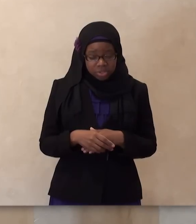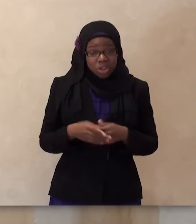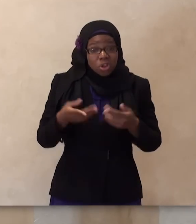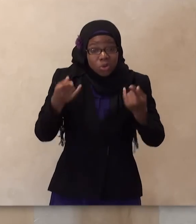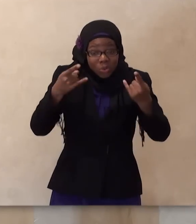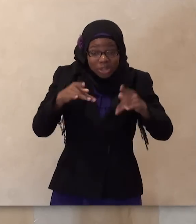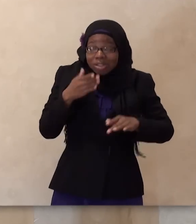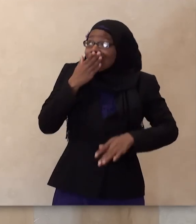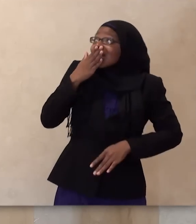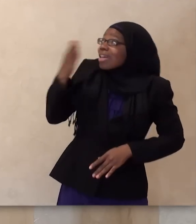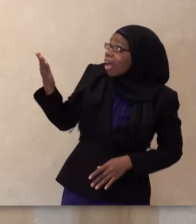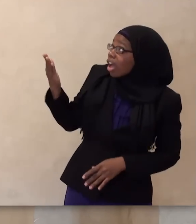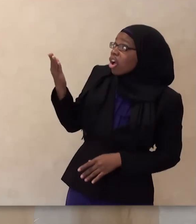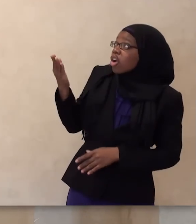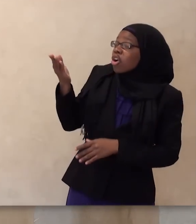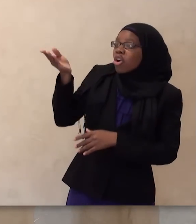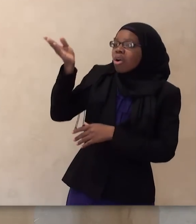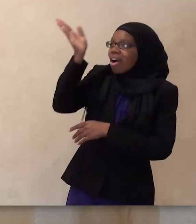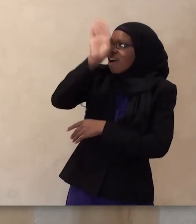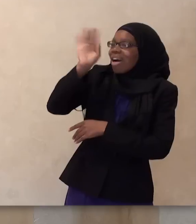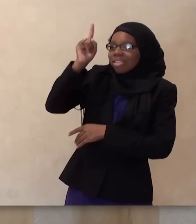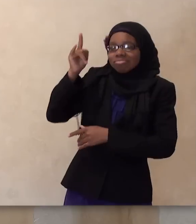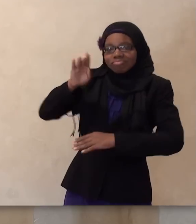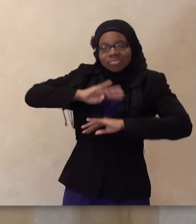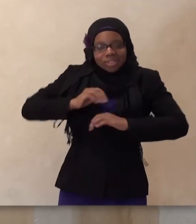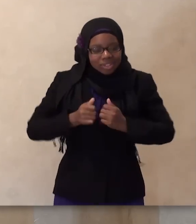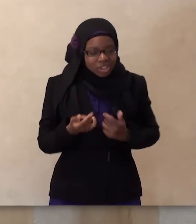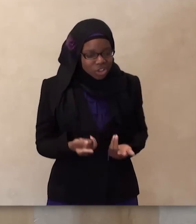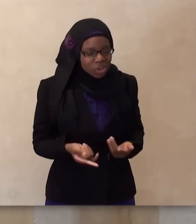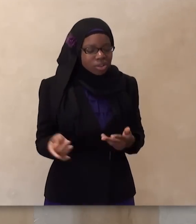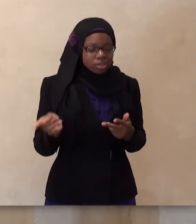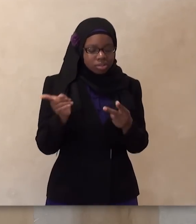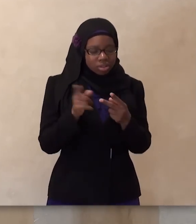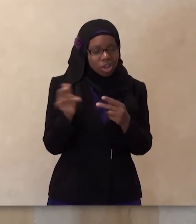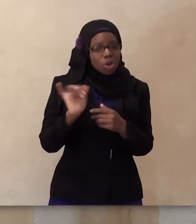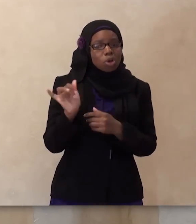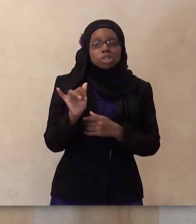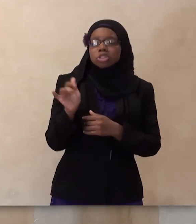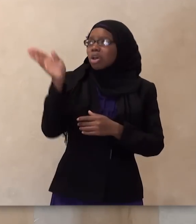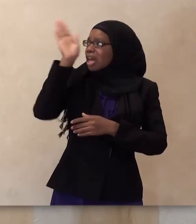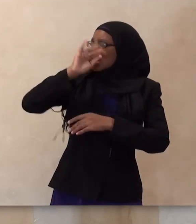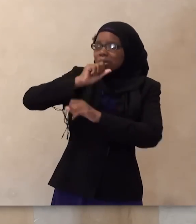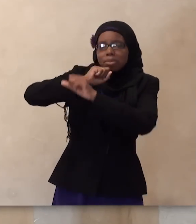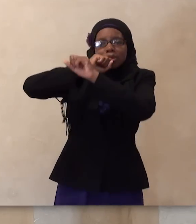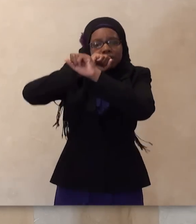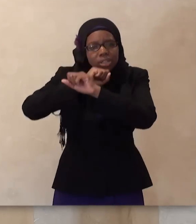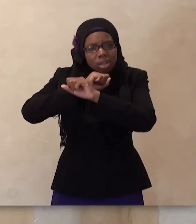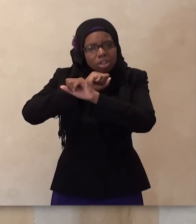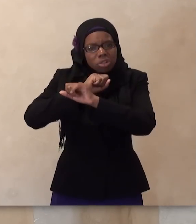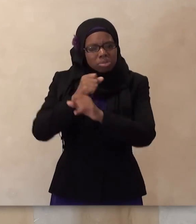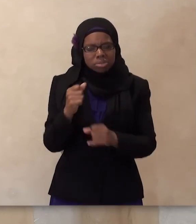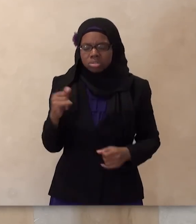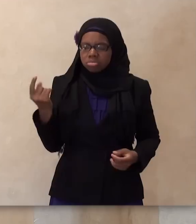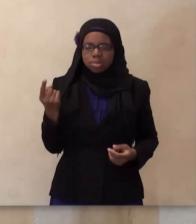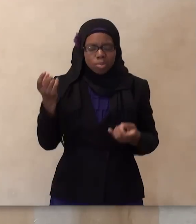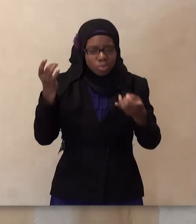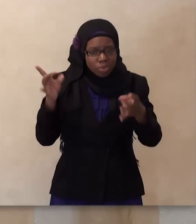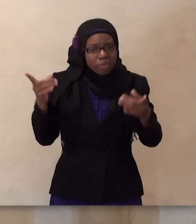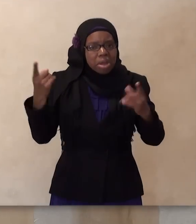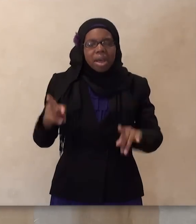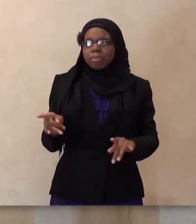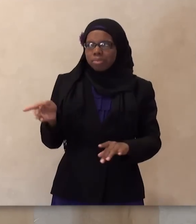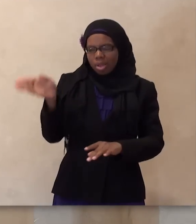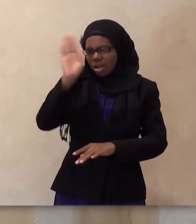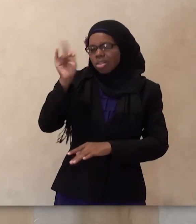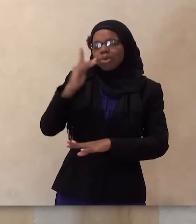you, number one. Number two, you will be protected from the calamities. Allah subhanahu wa ta'ala protect you if anything comes from Allah subhanahu